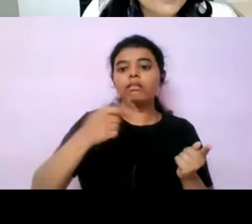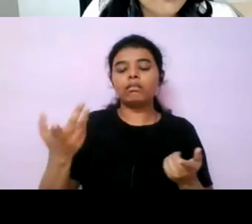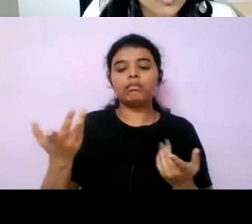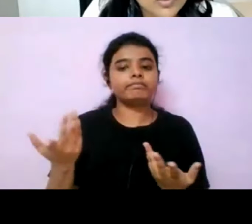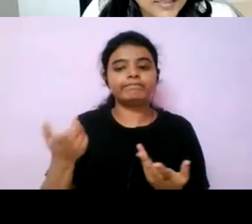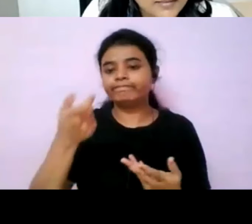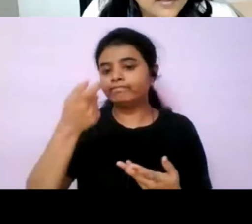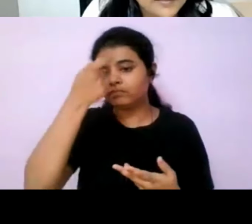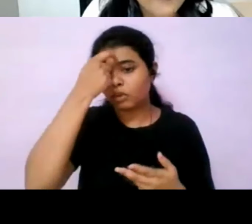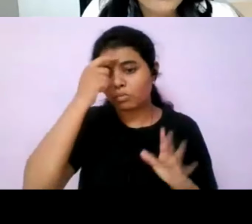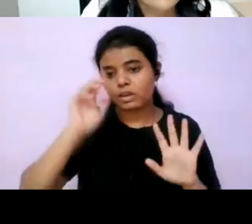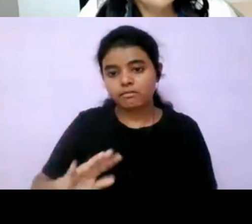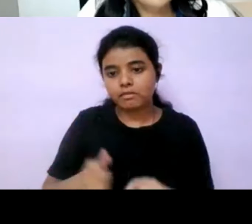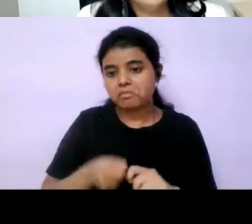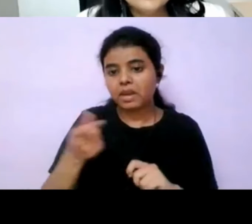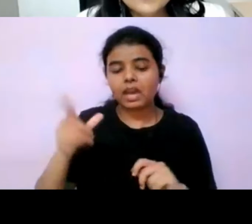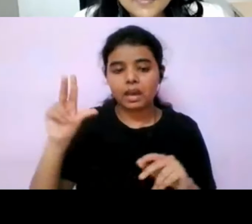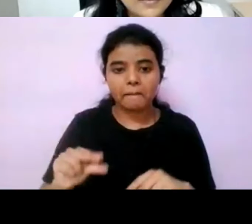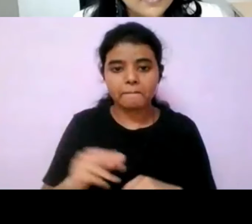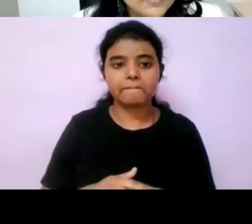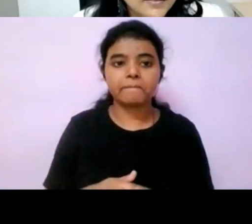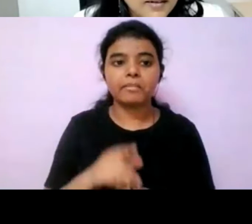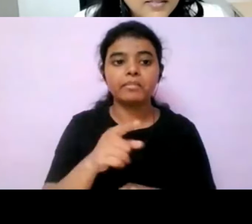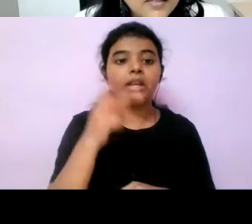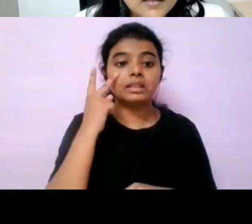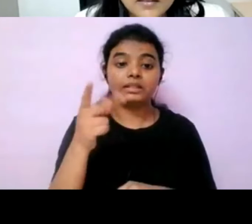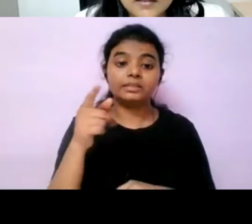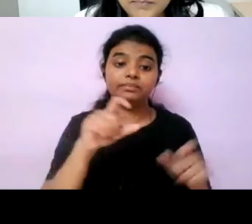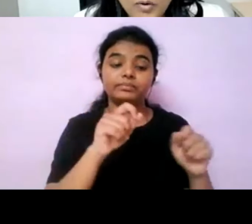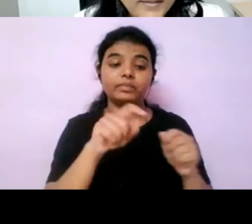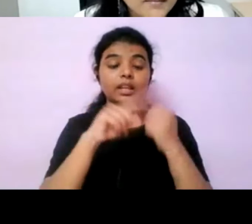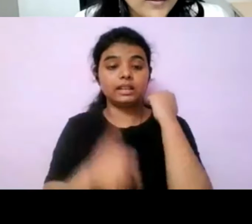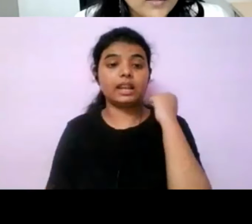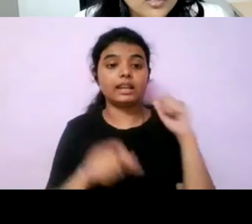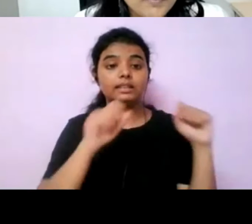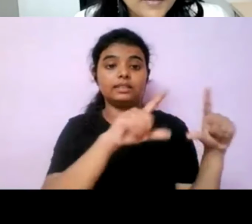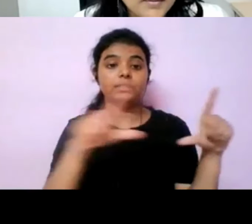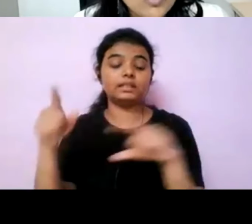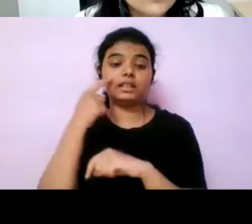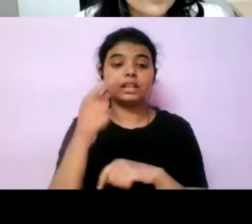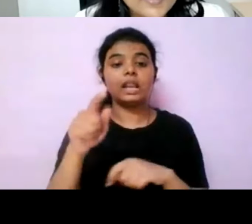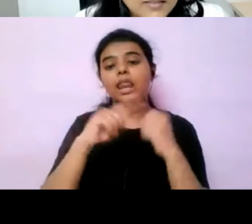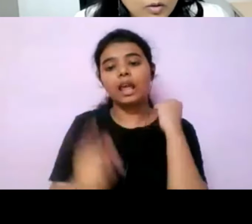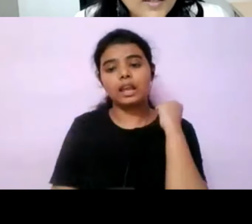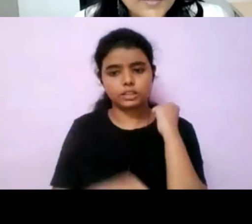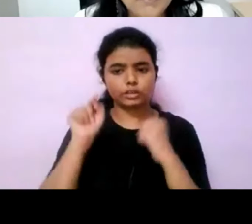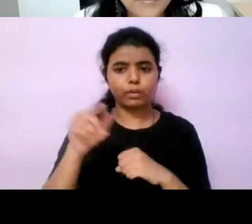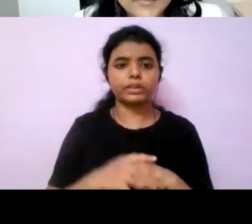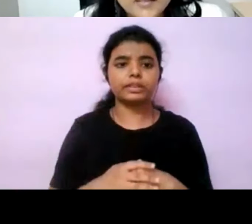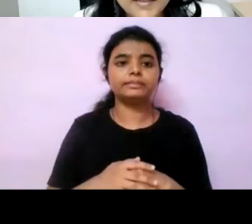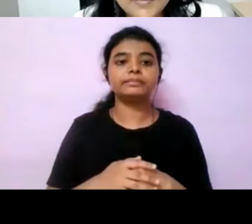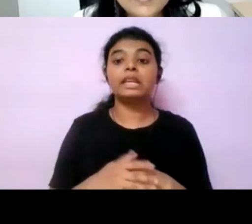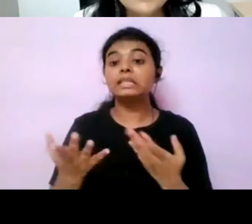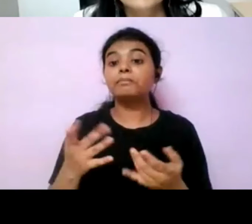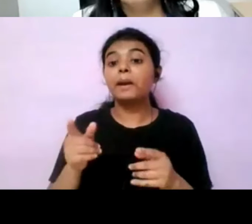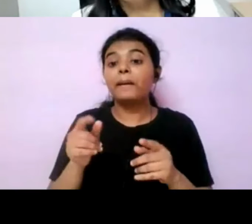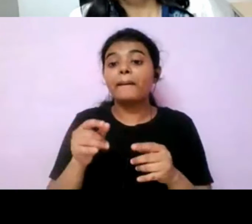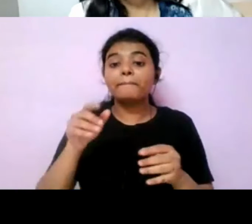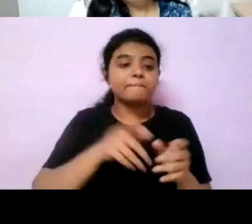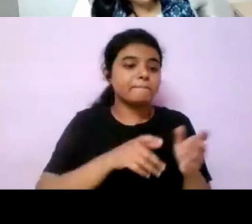mobility, and few skills. And this is the last point I'm going to speak about, excluding public